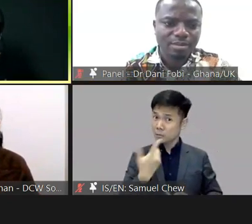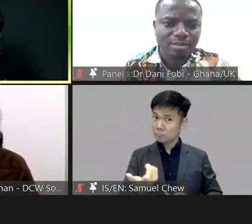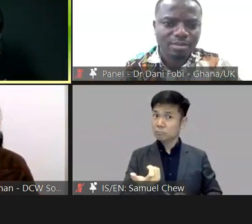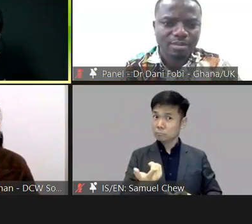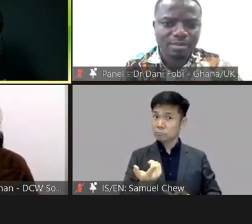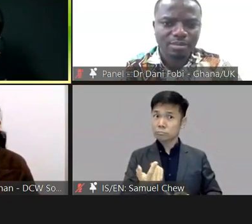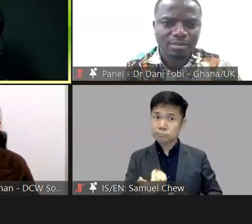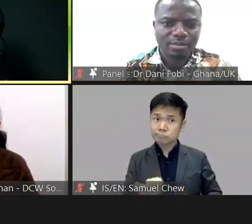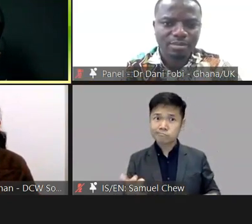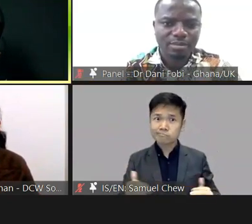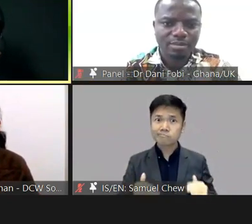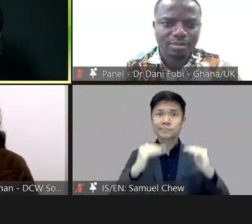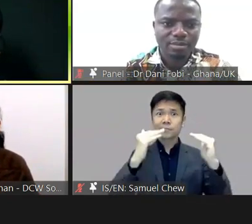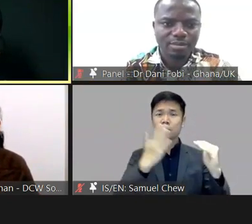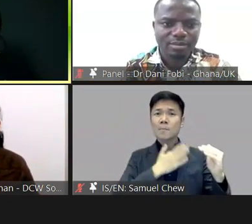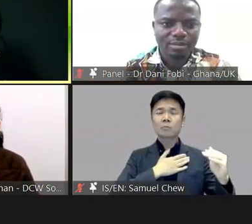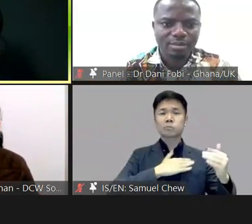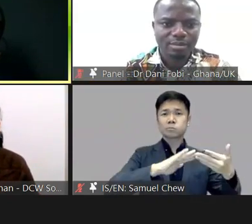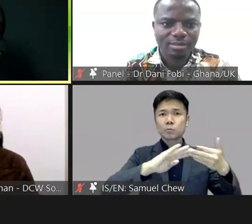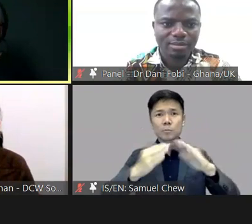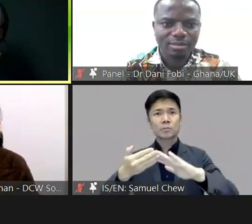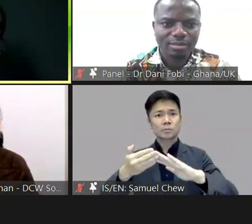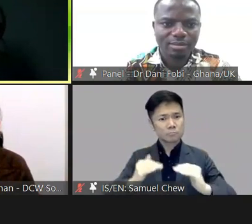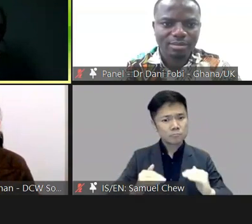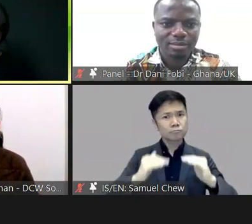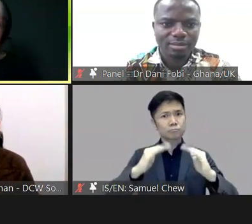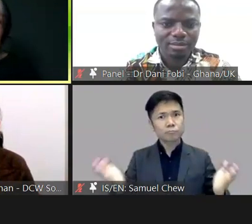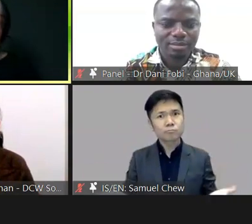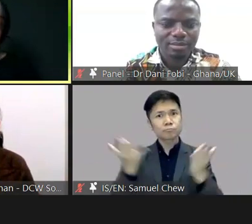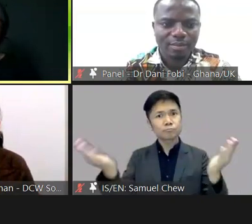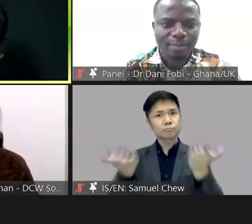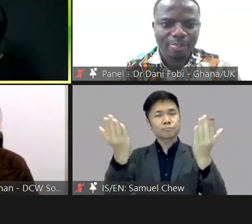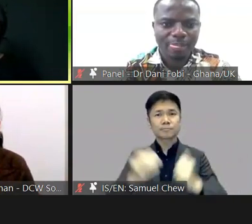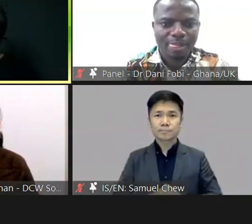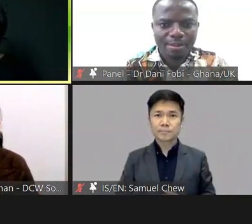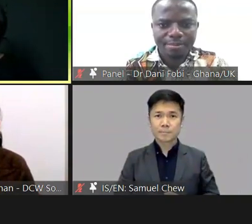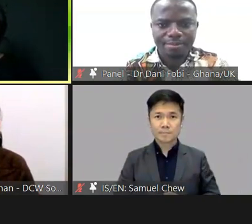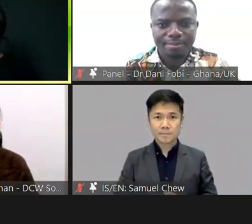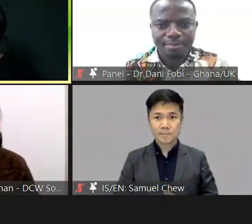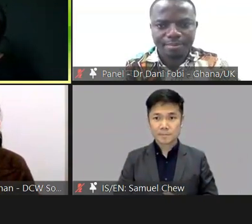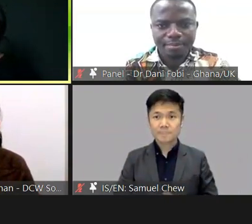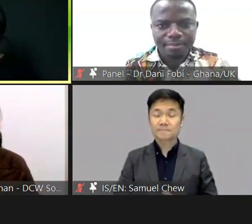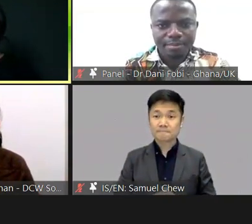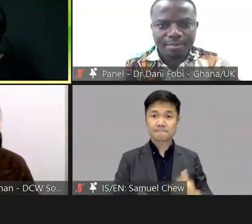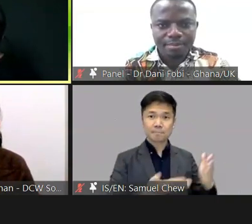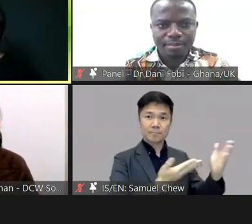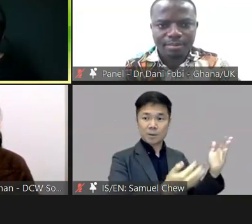Great, thank you very much. Thank you very much, Johnny. Rose, please.